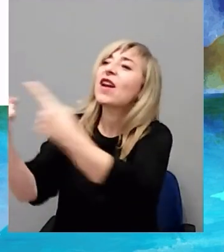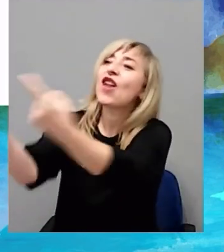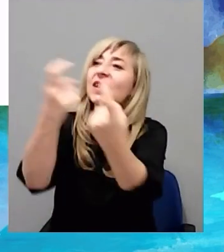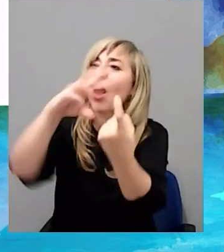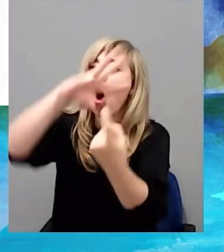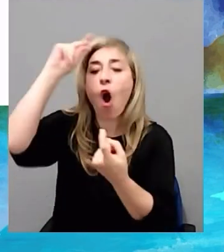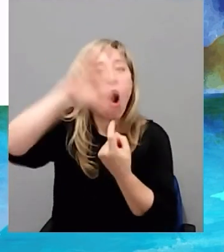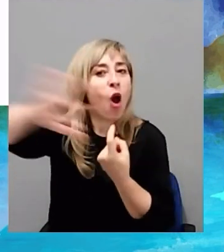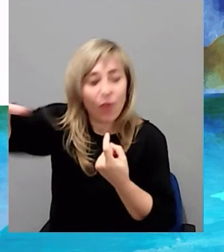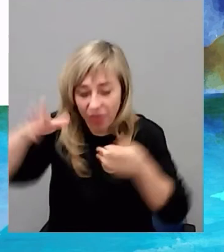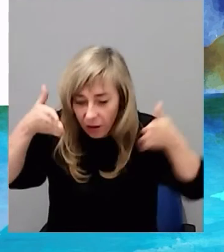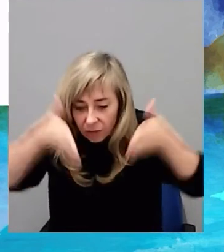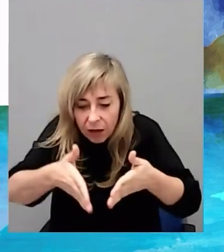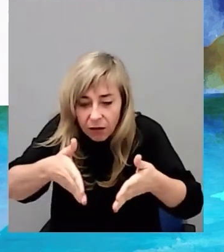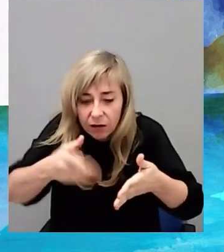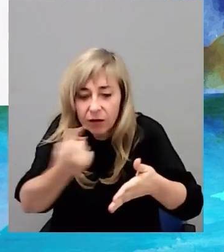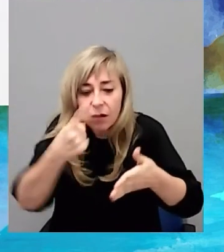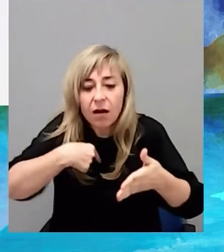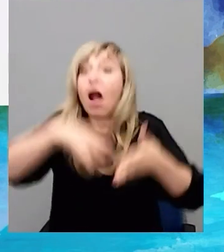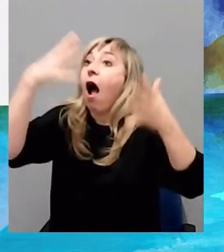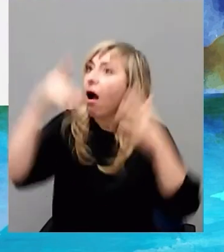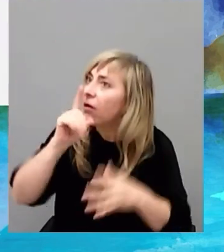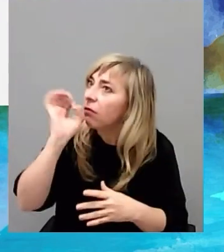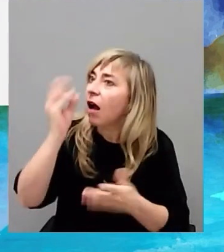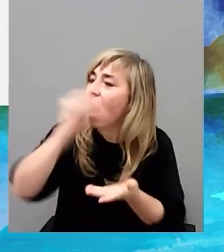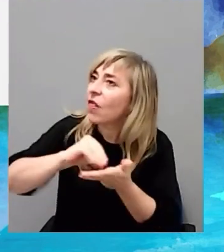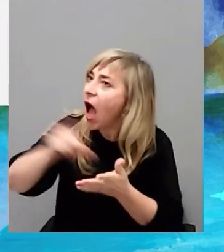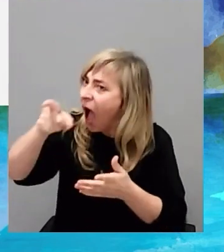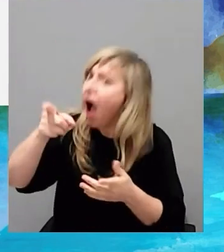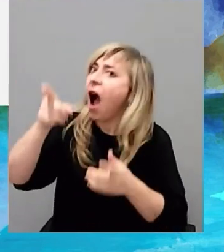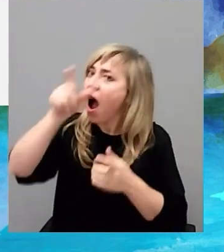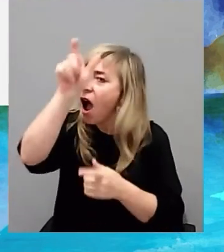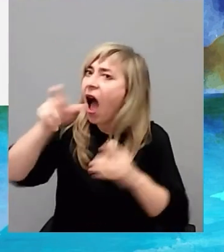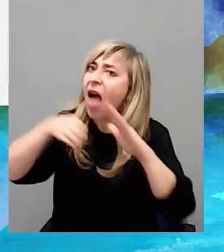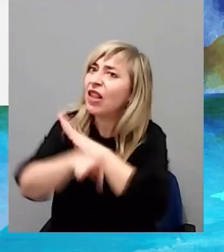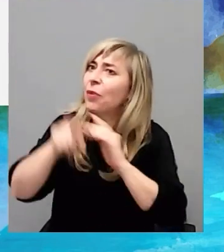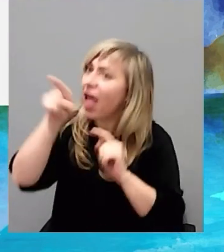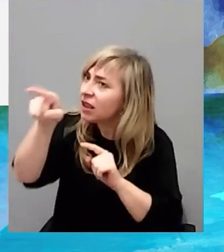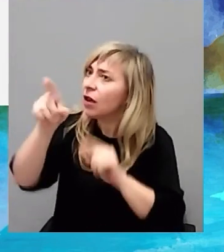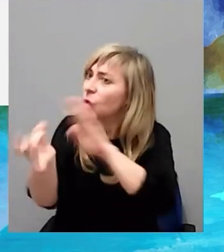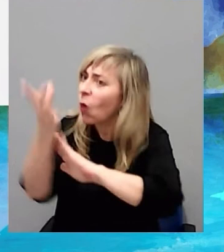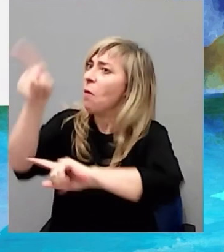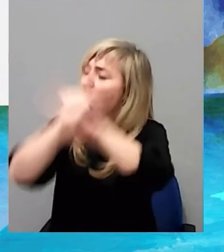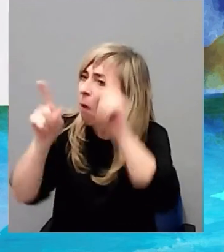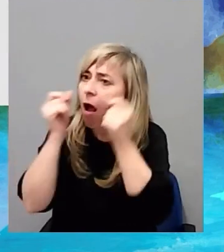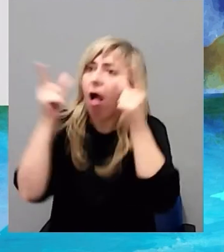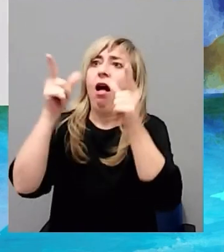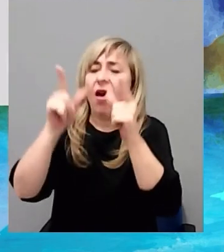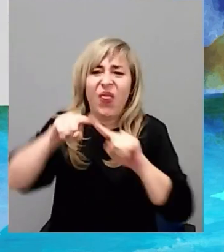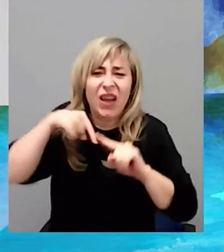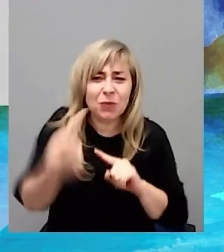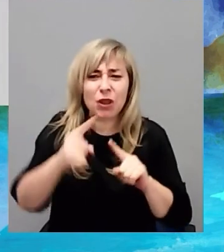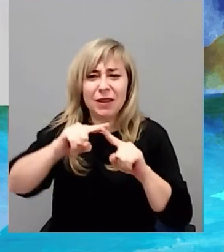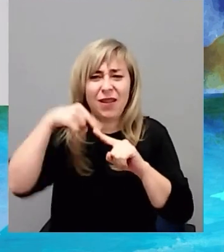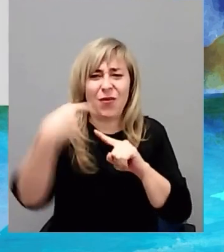this could be a problem for accessibility. So we couldn't change it because we had no idea about this